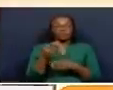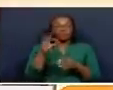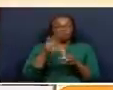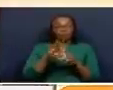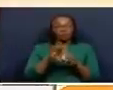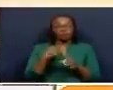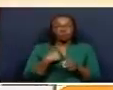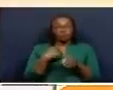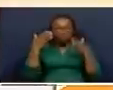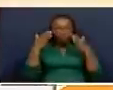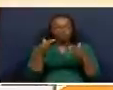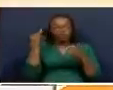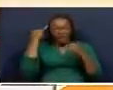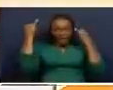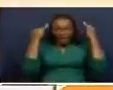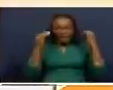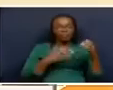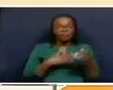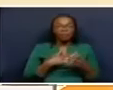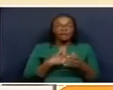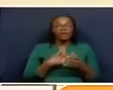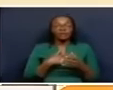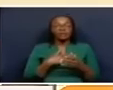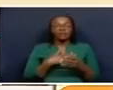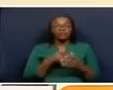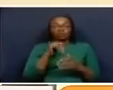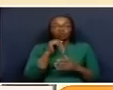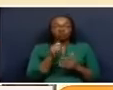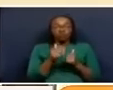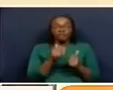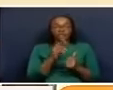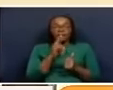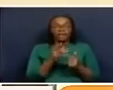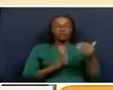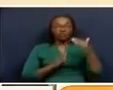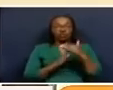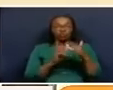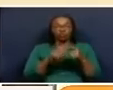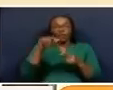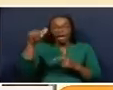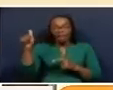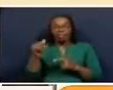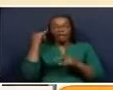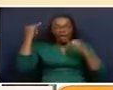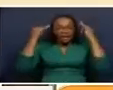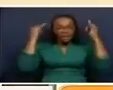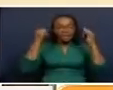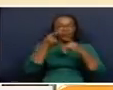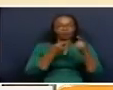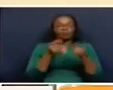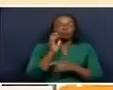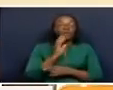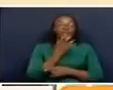basis of the ideas that I'm bringing on the table, which are superior to the ideas that are being articulated by Honorable